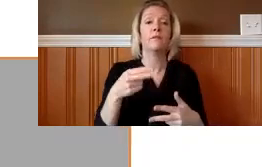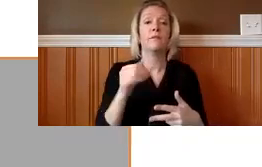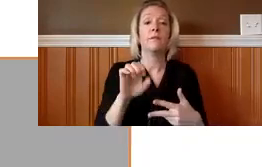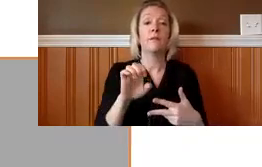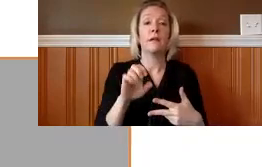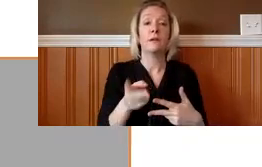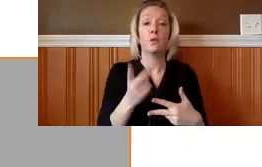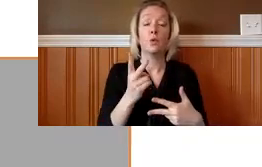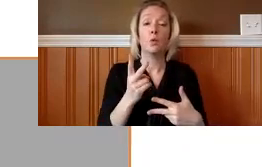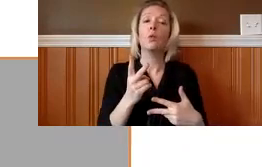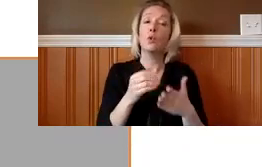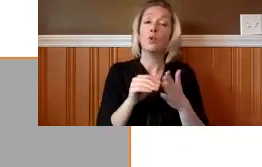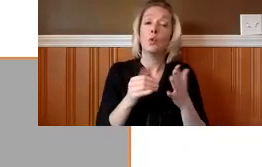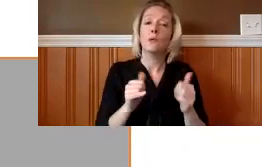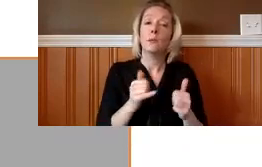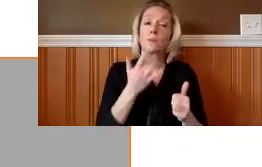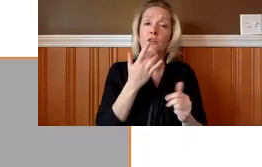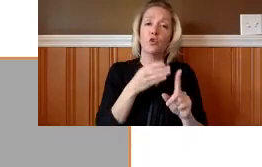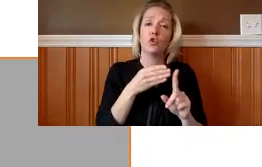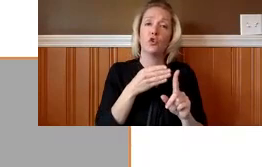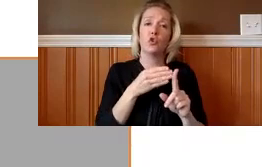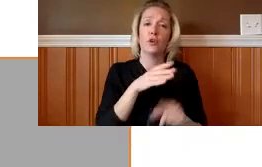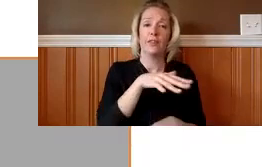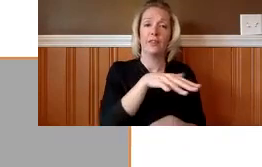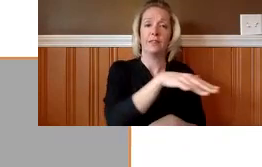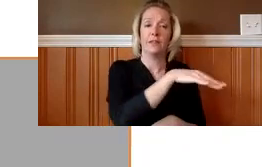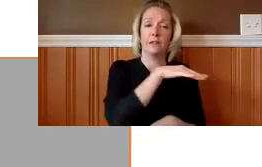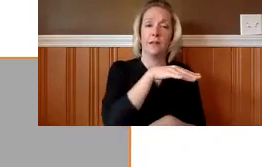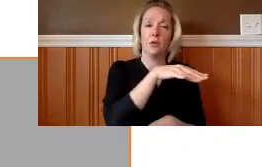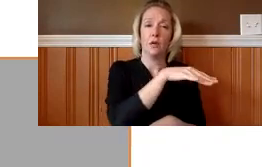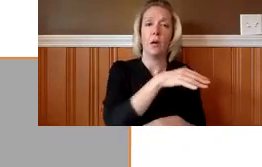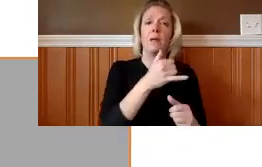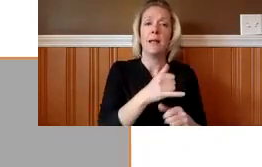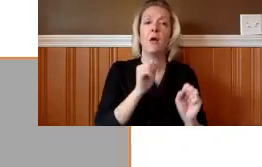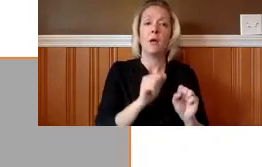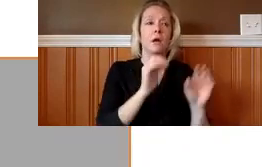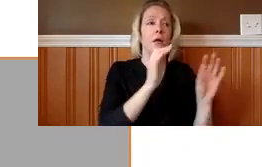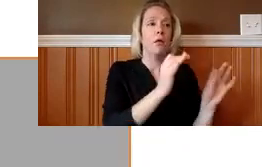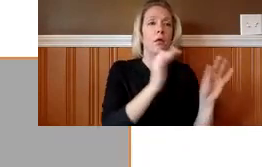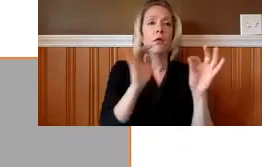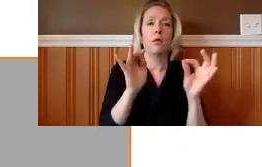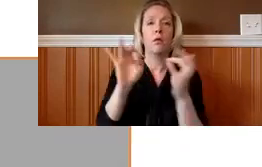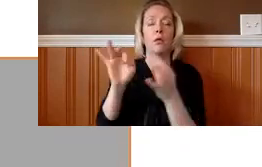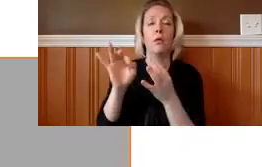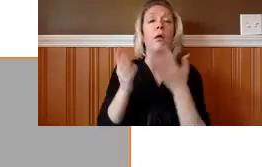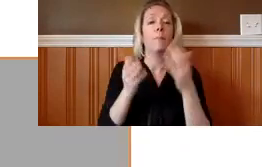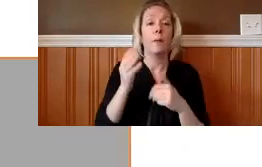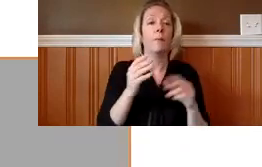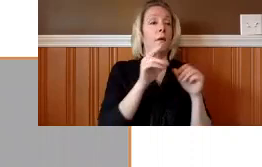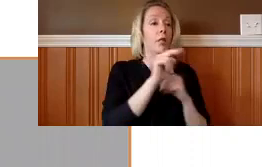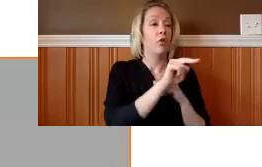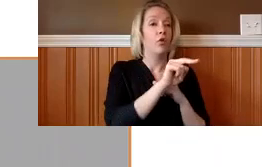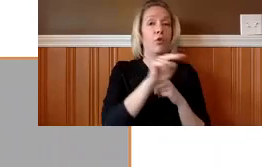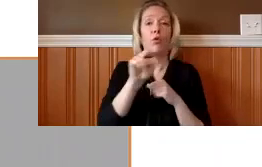preferred visual field, but now they're going to start looking at things in multiple visual fields. So maybe the right and left, and they're starting to look